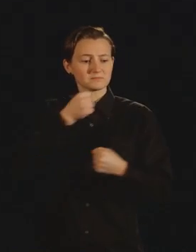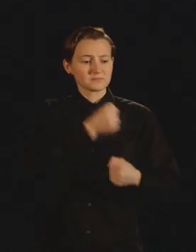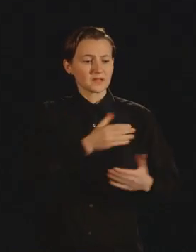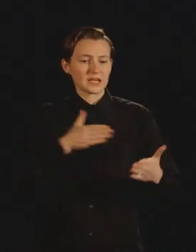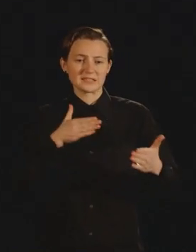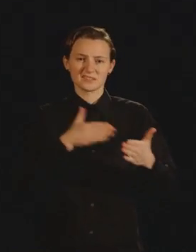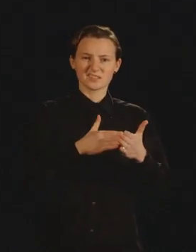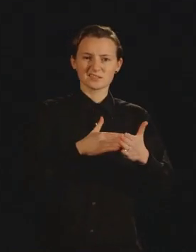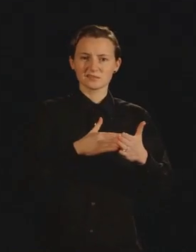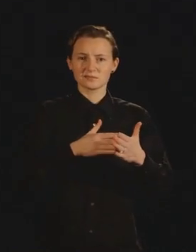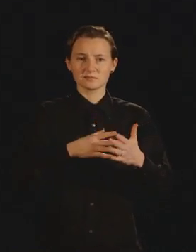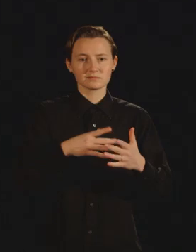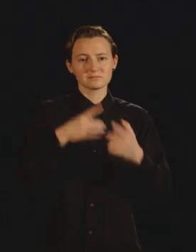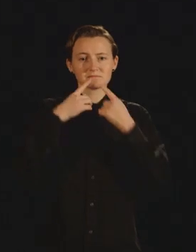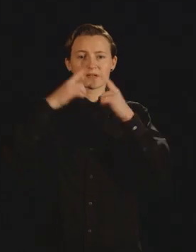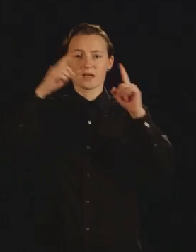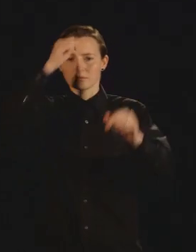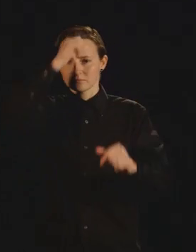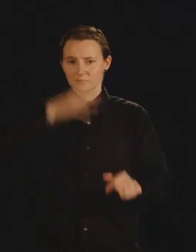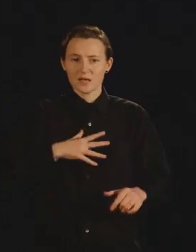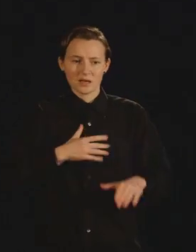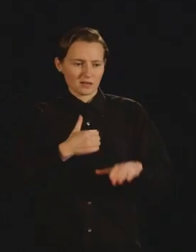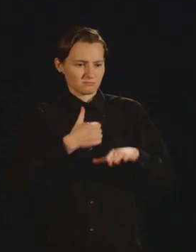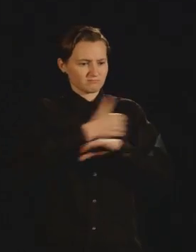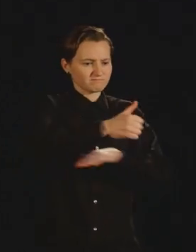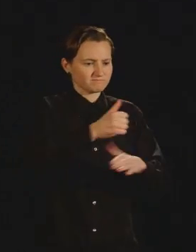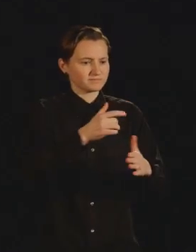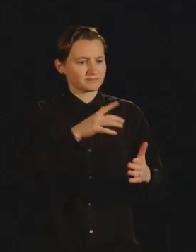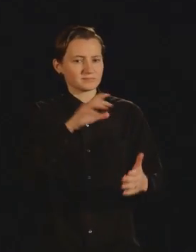of famous men accused of sexual harassment.